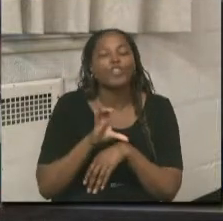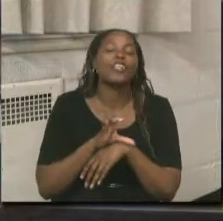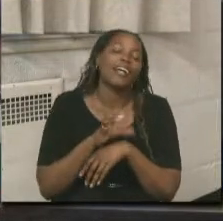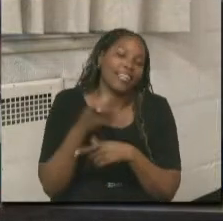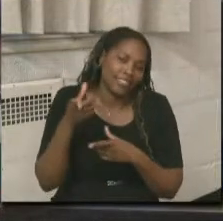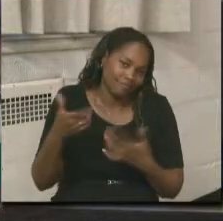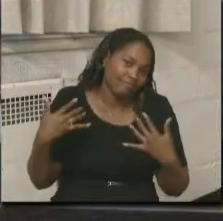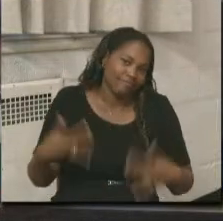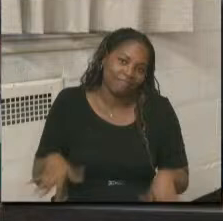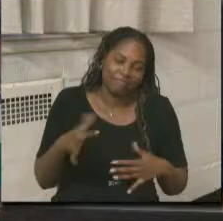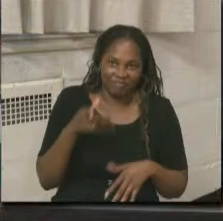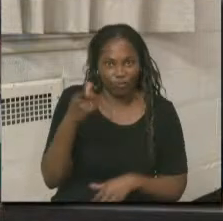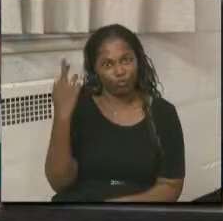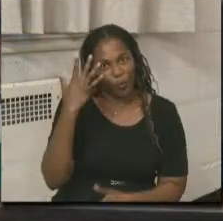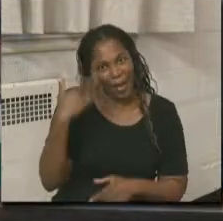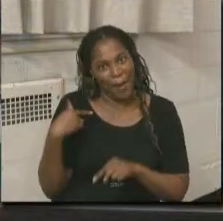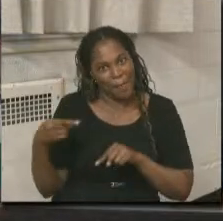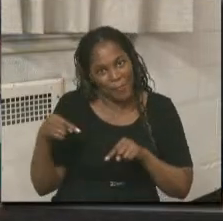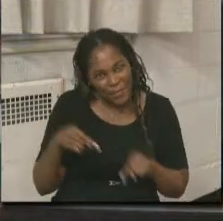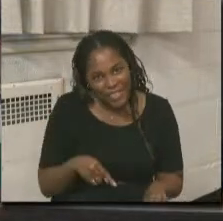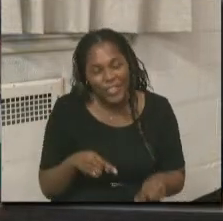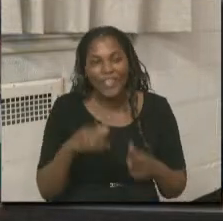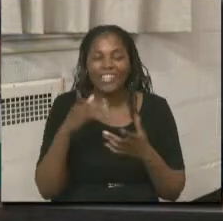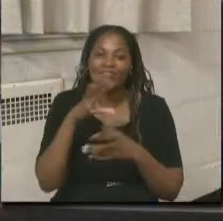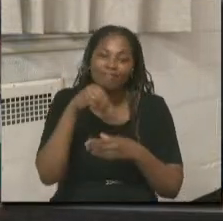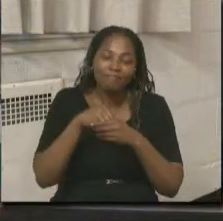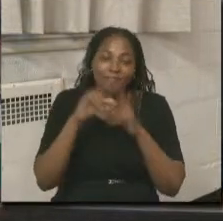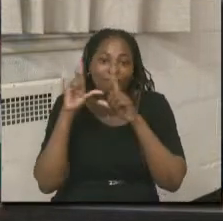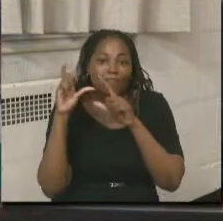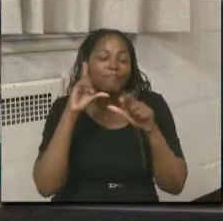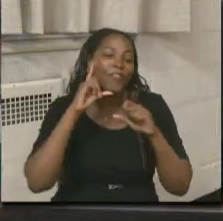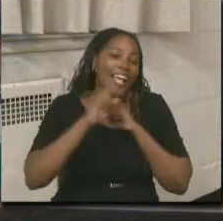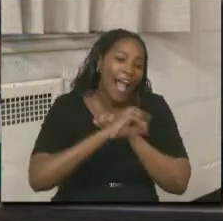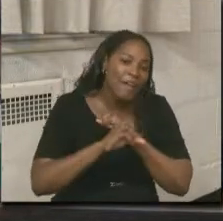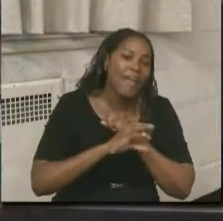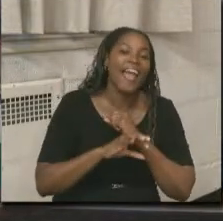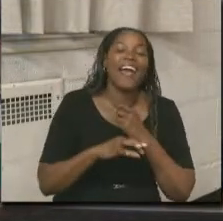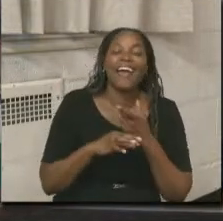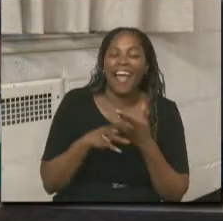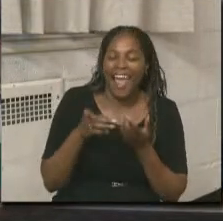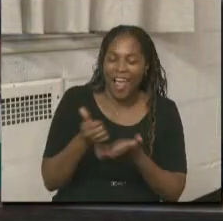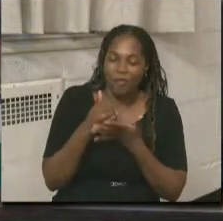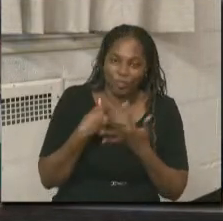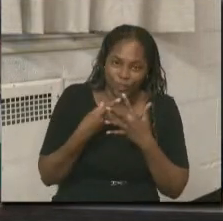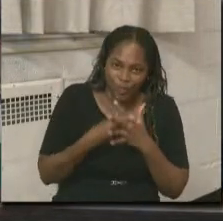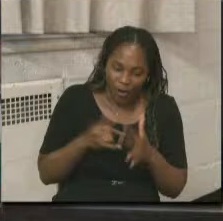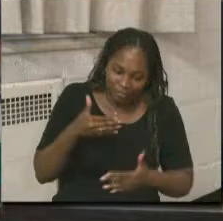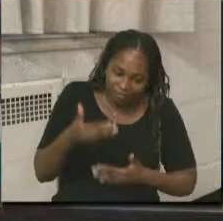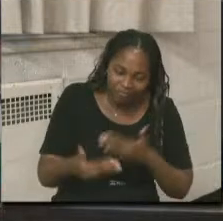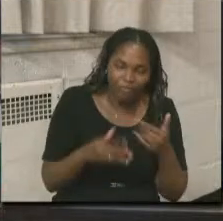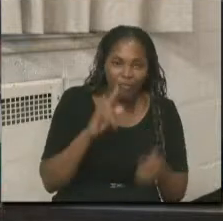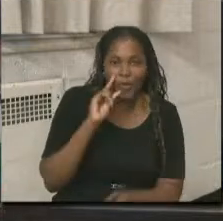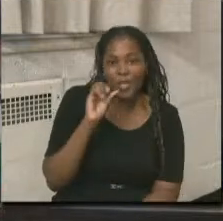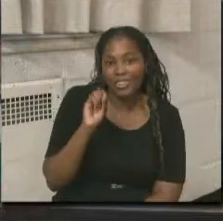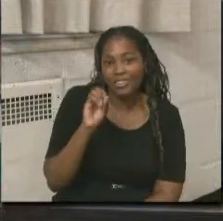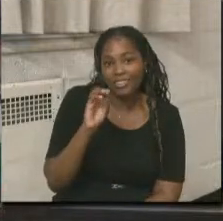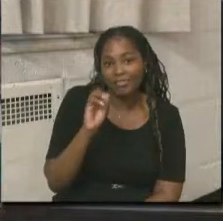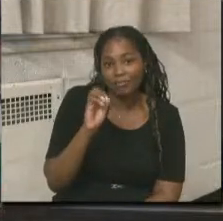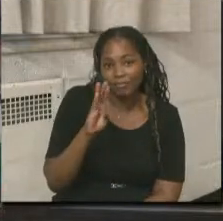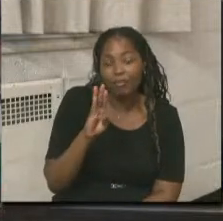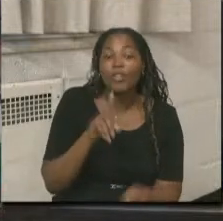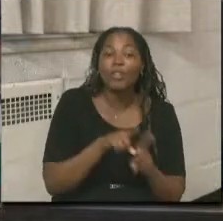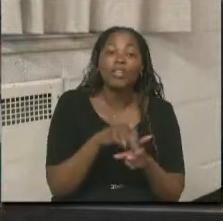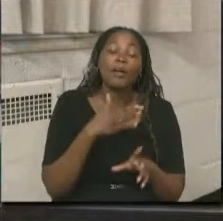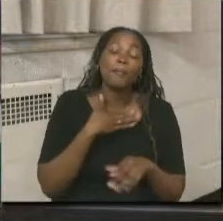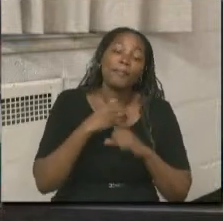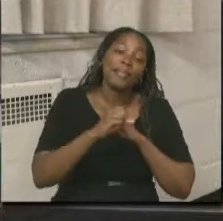my campaign photos and just getting me started in my whole journey as SMOG. So I'm very grateful to you all and to my campaign manager,